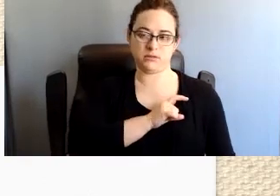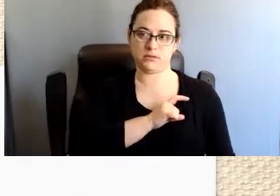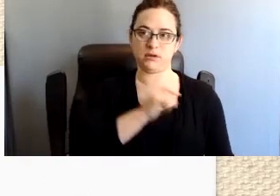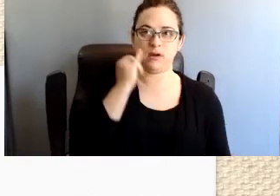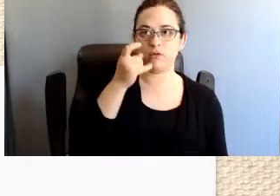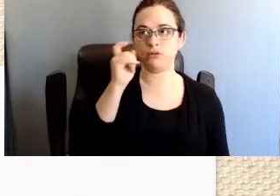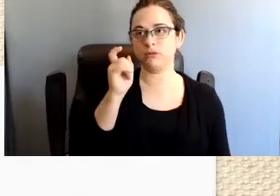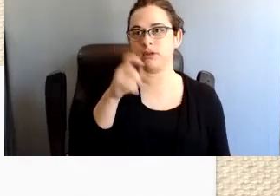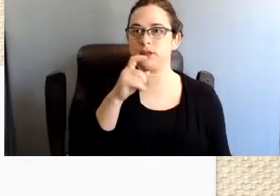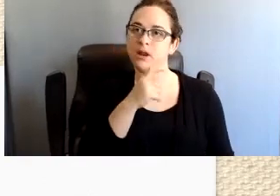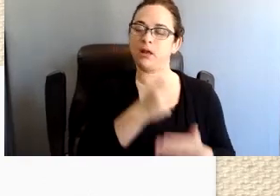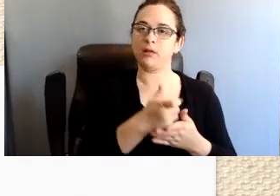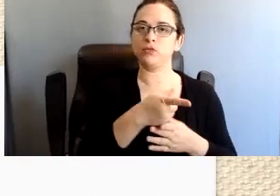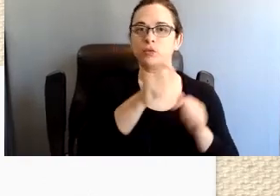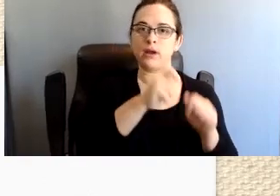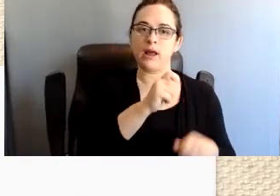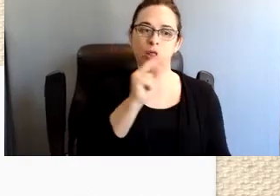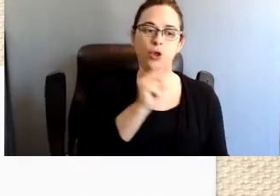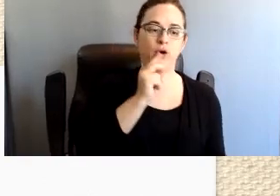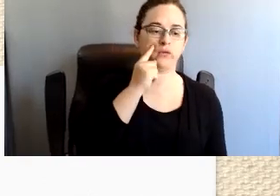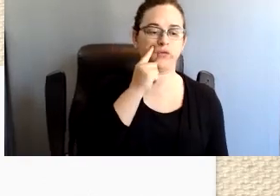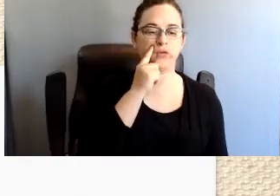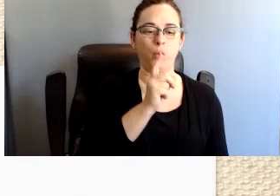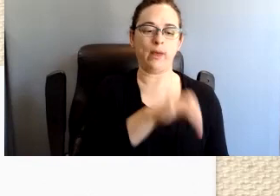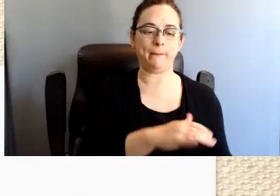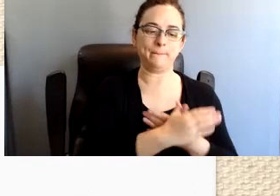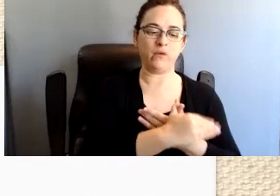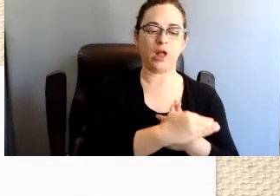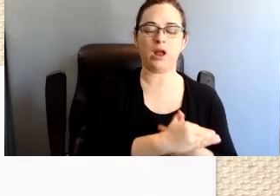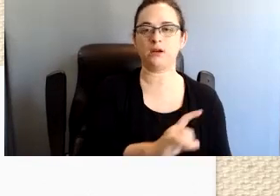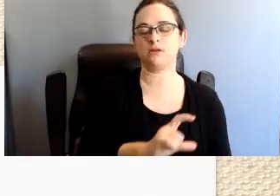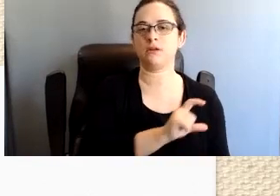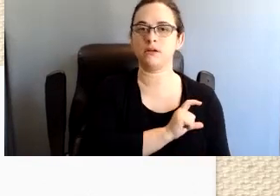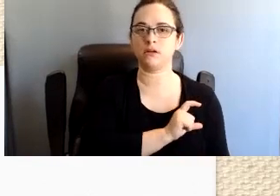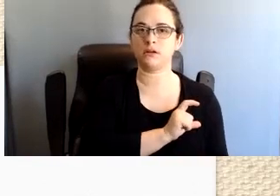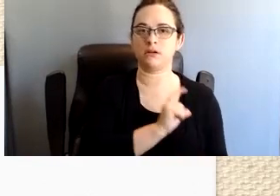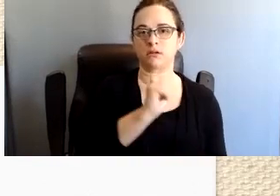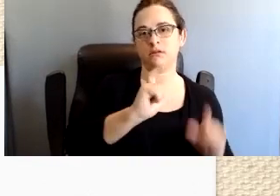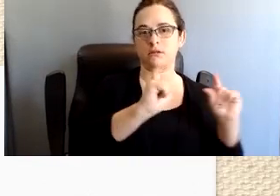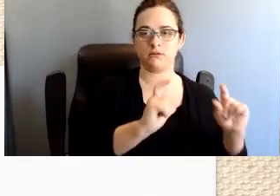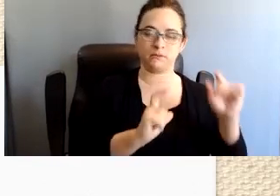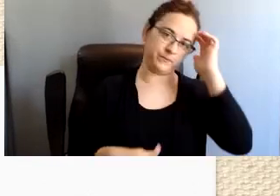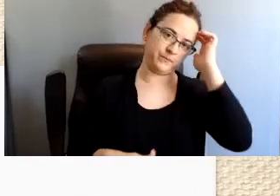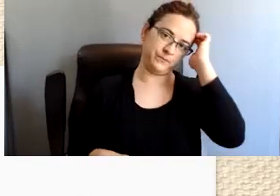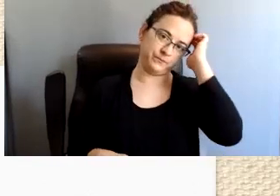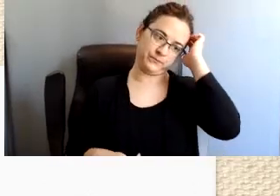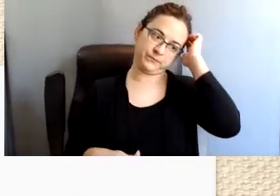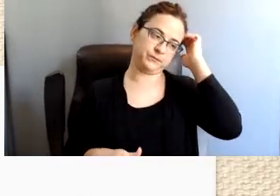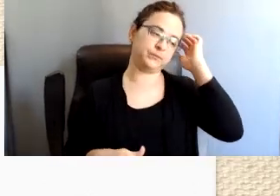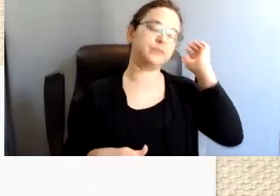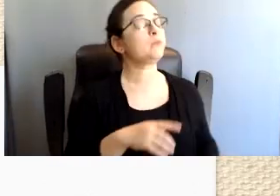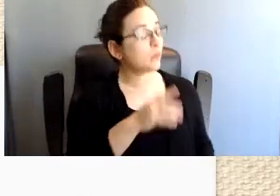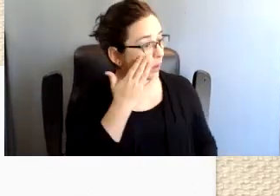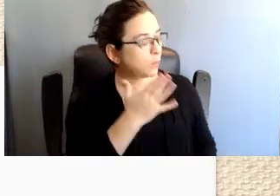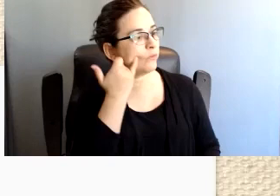look for the butterfly. Yeah, we do have something. We do have I don't know if you've been here long enough, but every year we